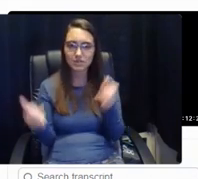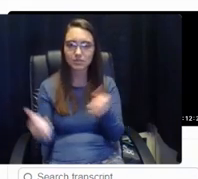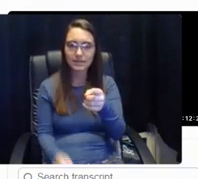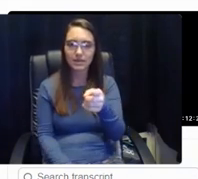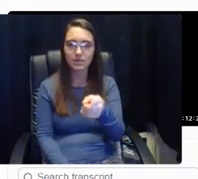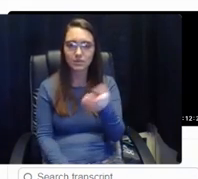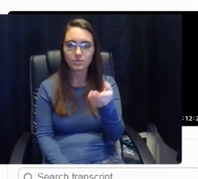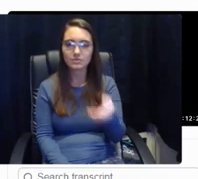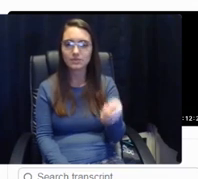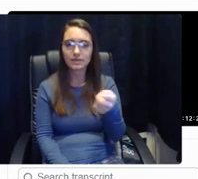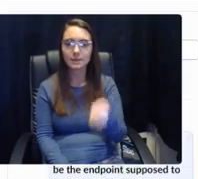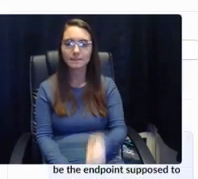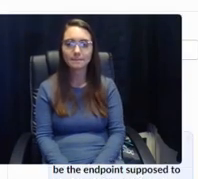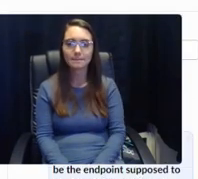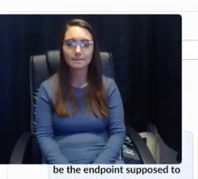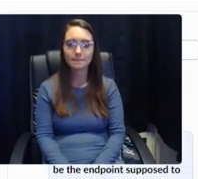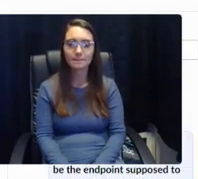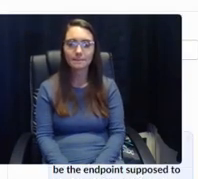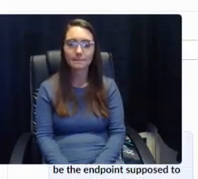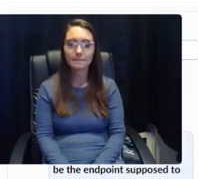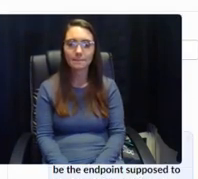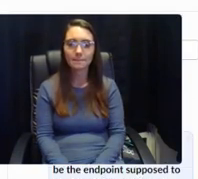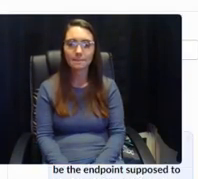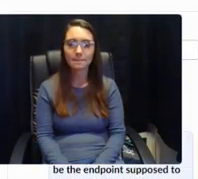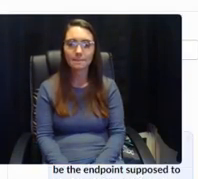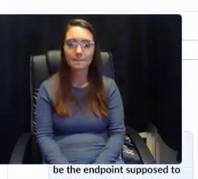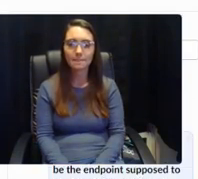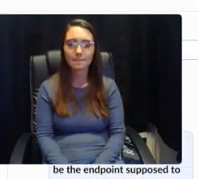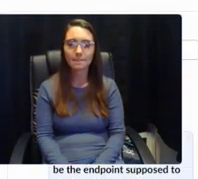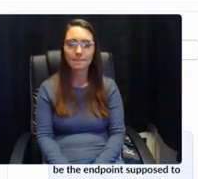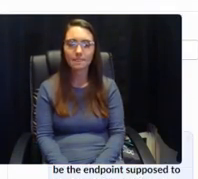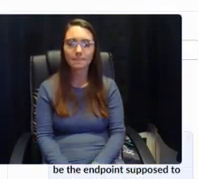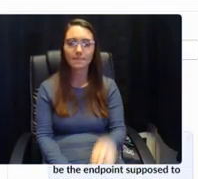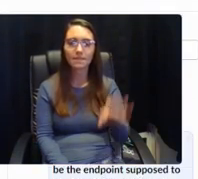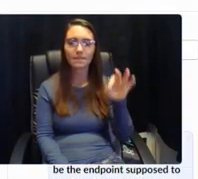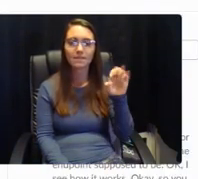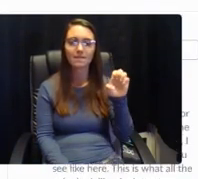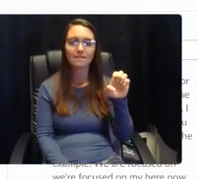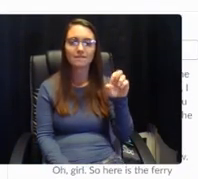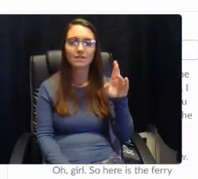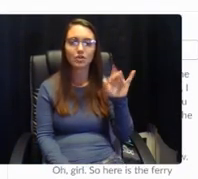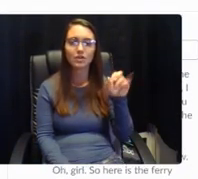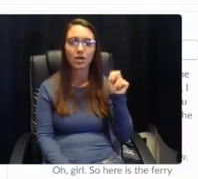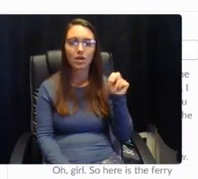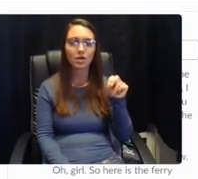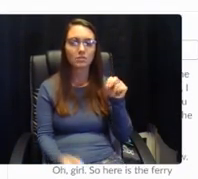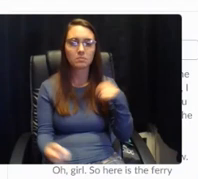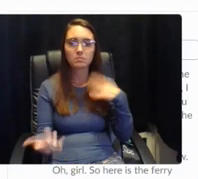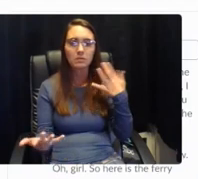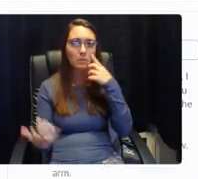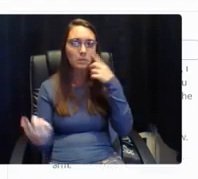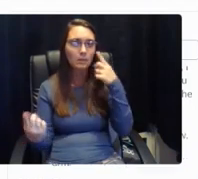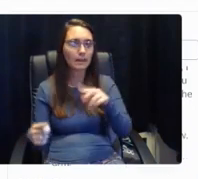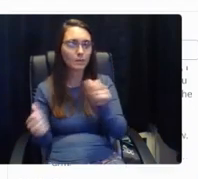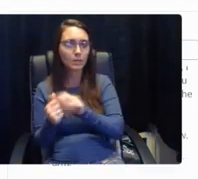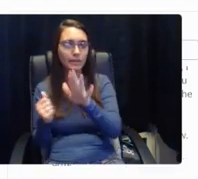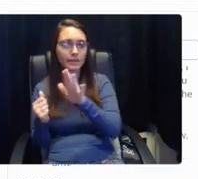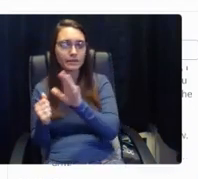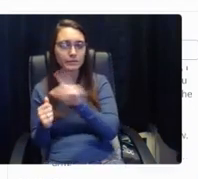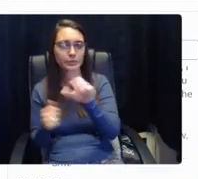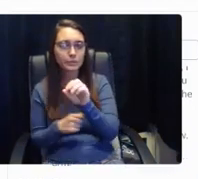now. Focus on here is the ferrium. Okay, all